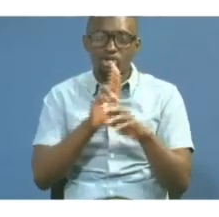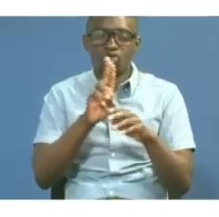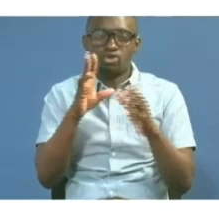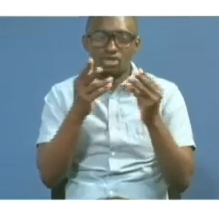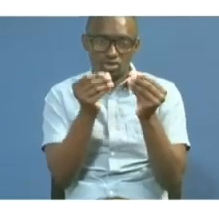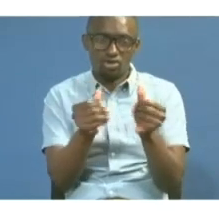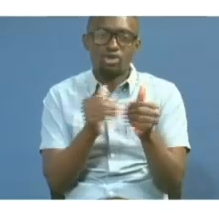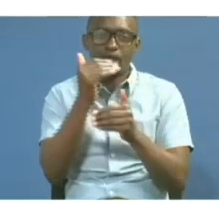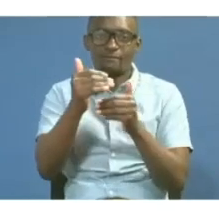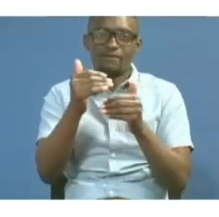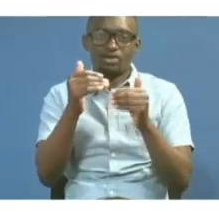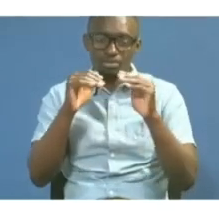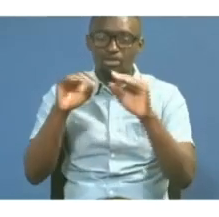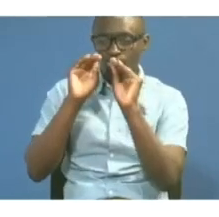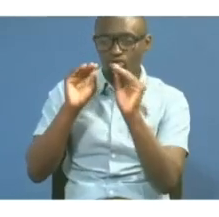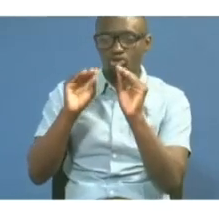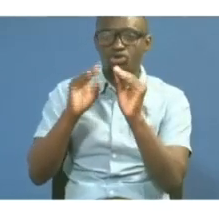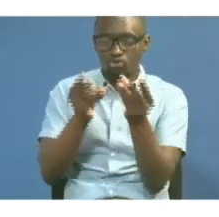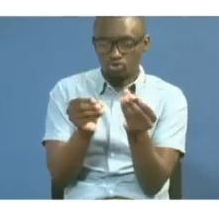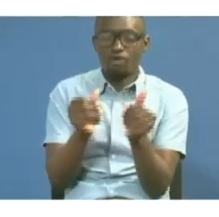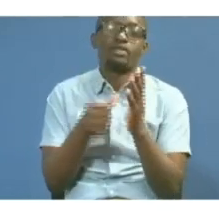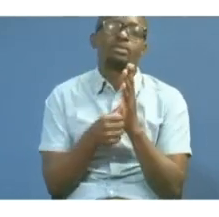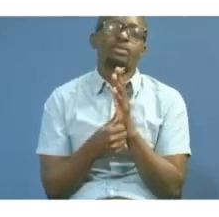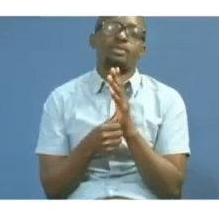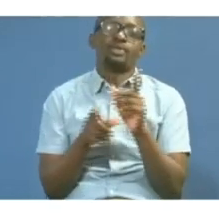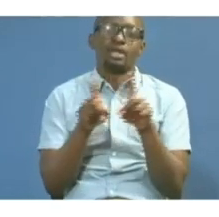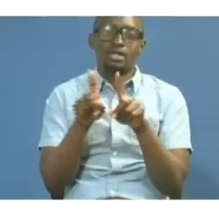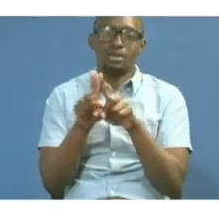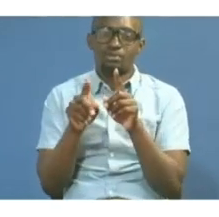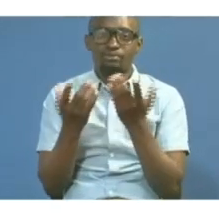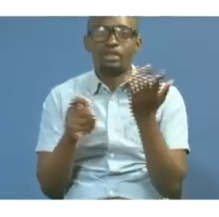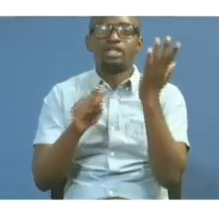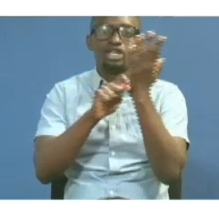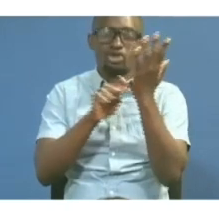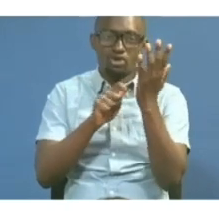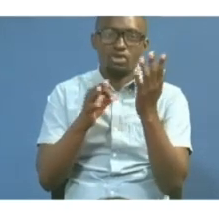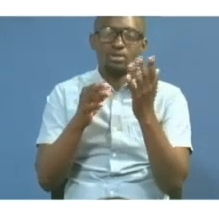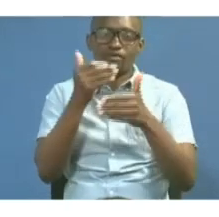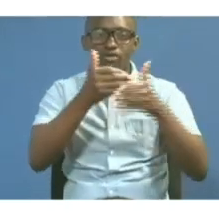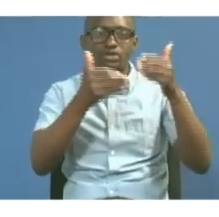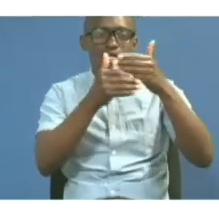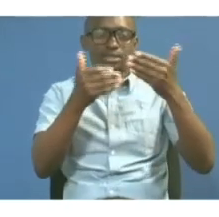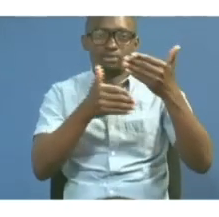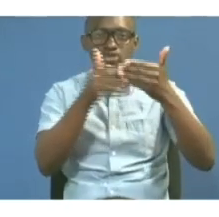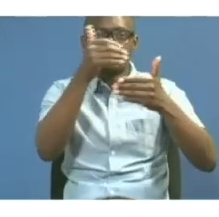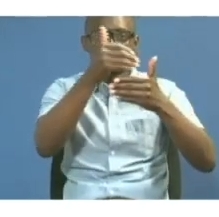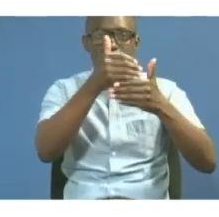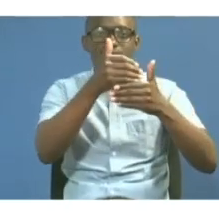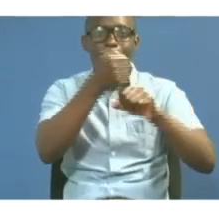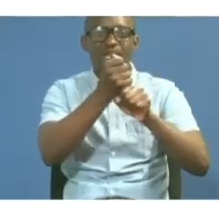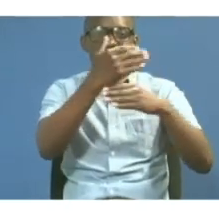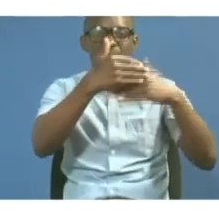and be able to use the solution after you have been taught to solve those problems. Also, we teach you technologies of constructing the